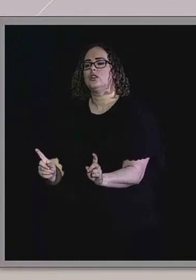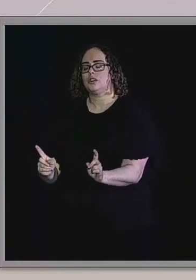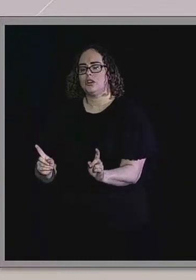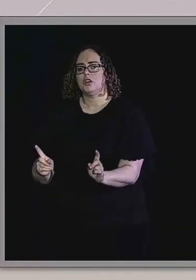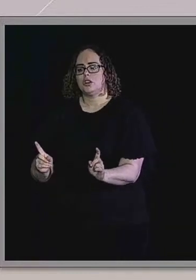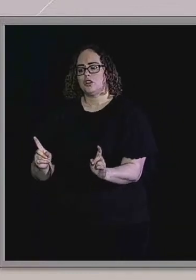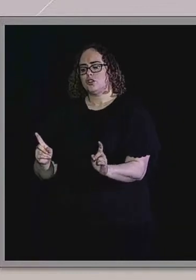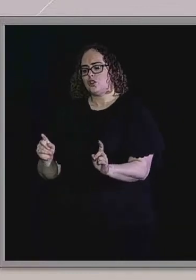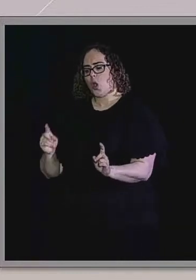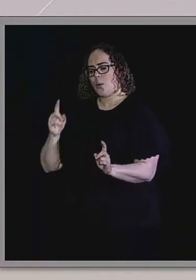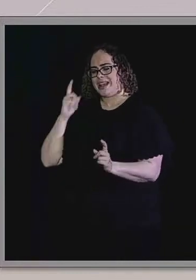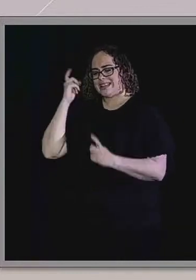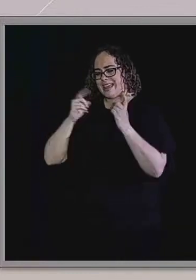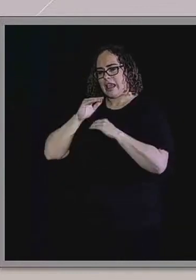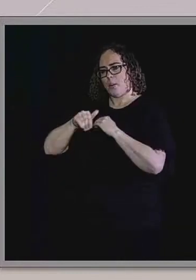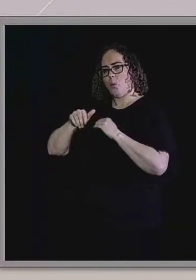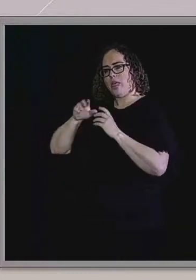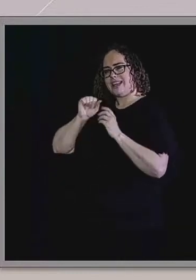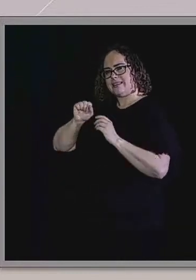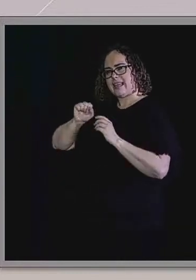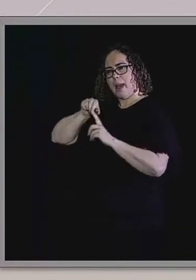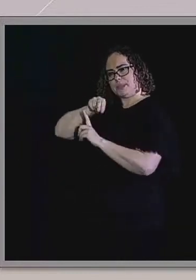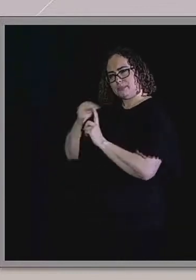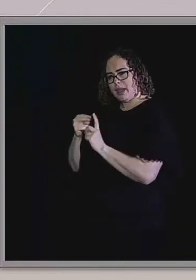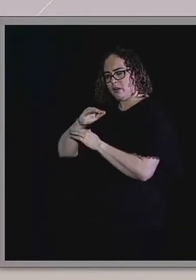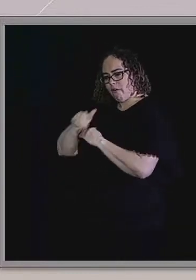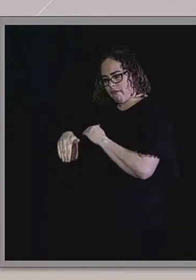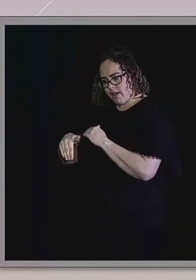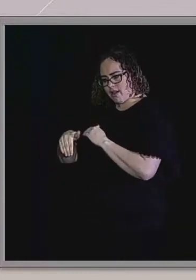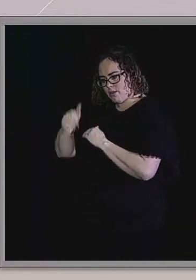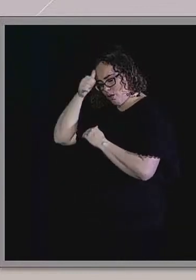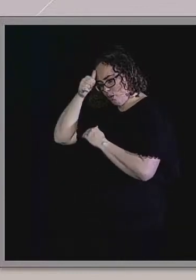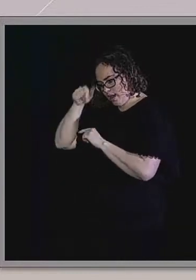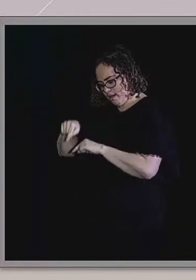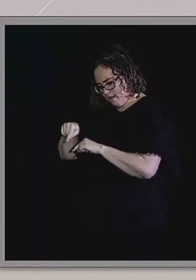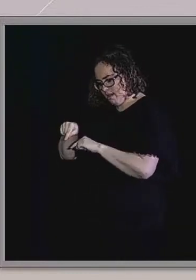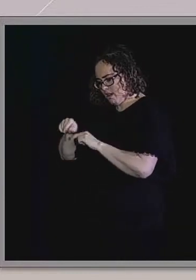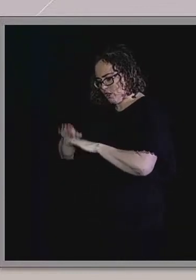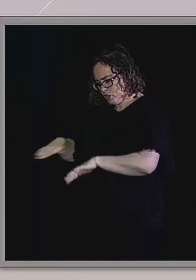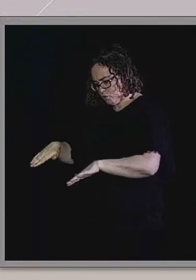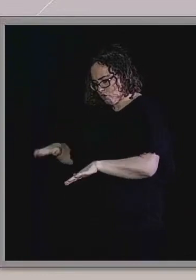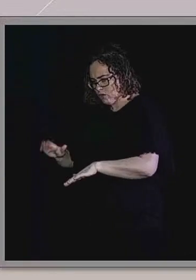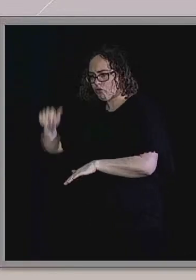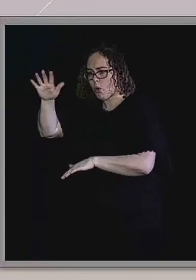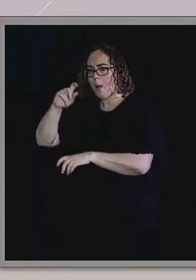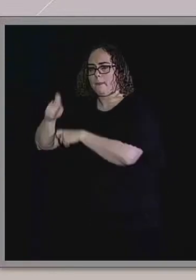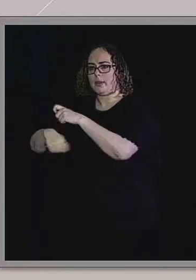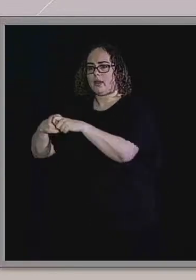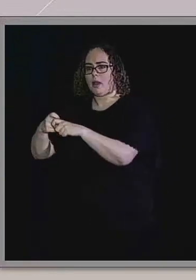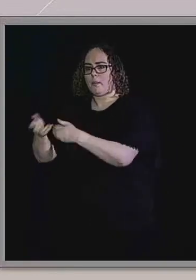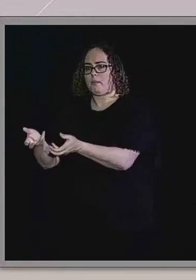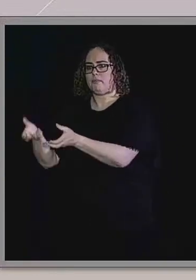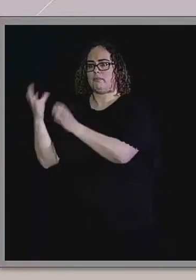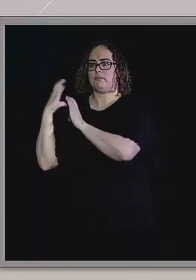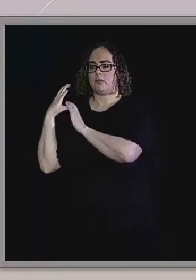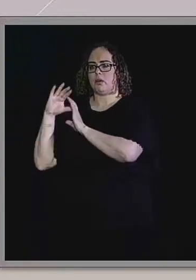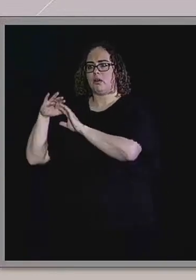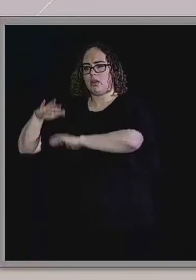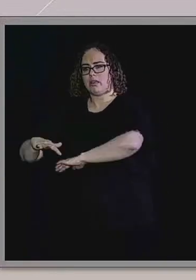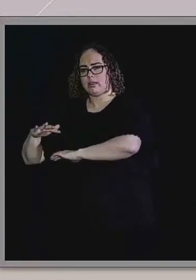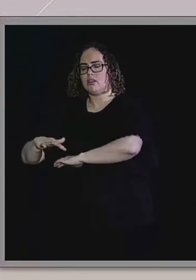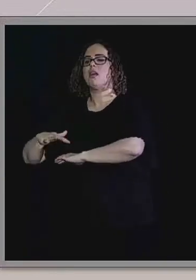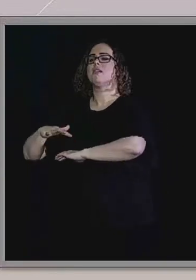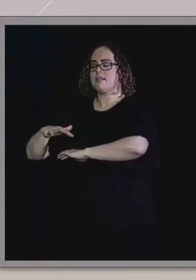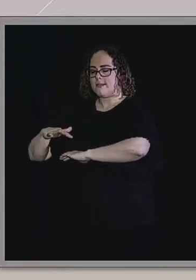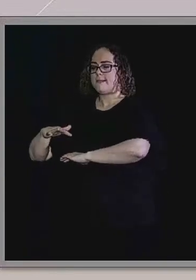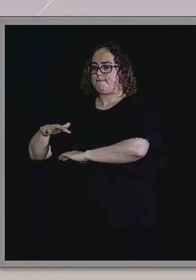So with that in mind, that then sort of, then directed me that the strength of the people was very important. And I had to